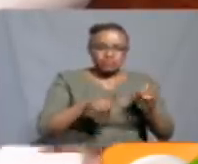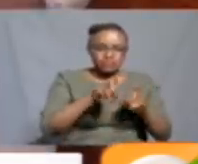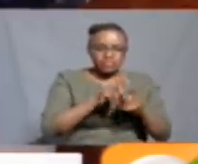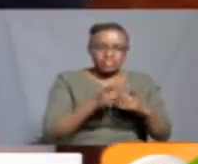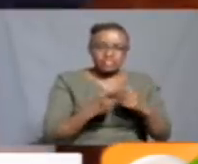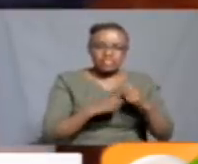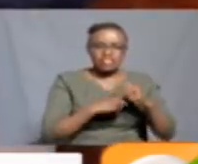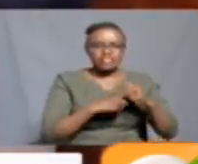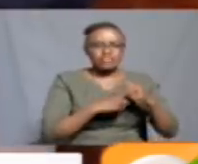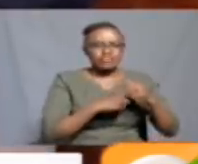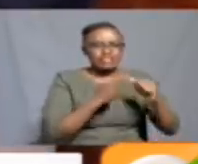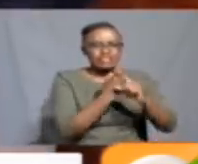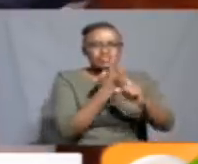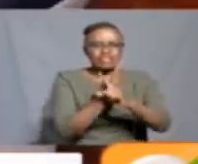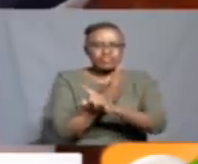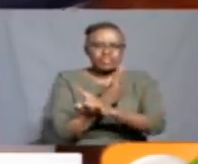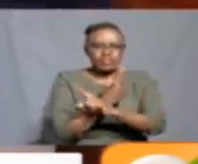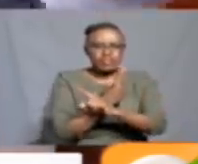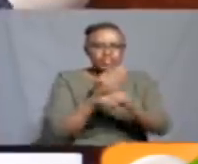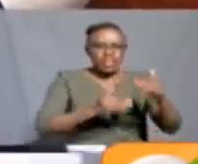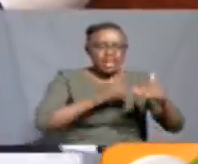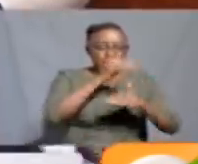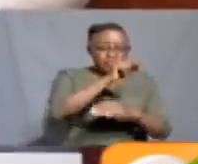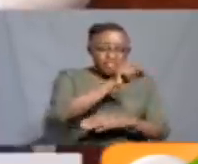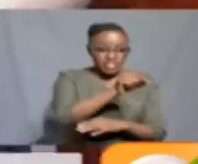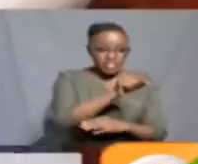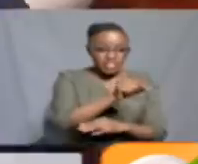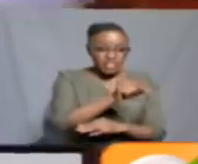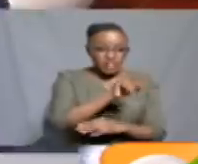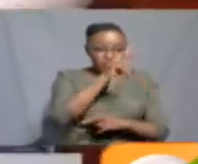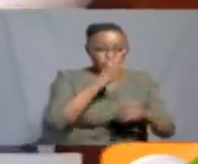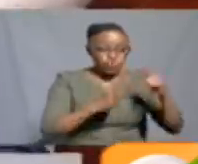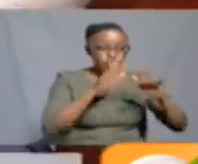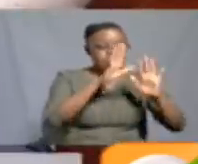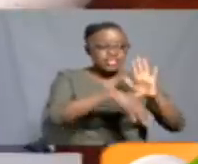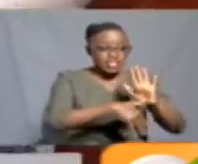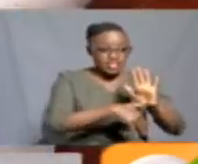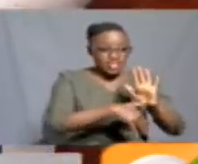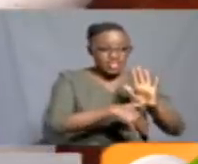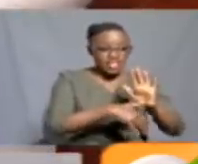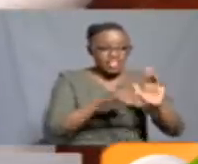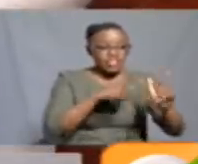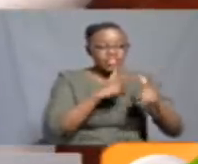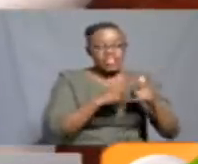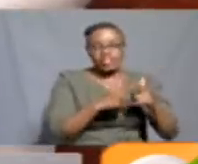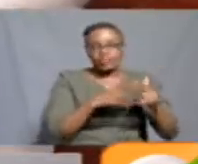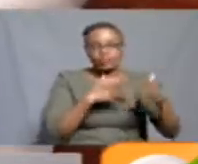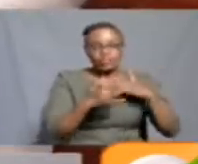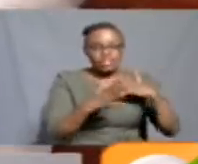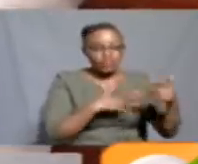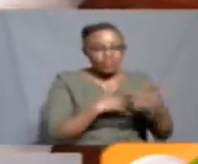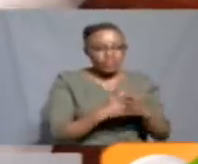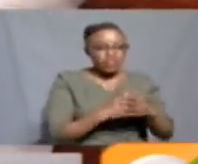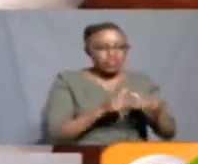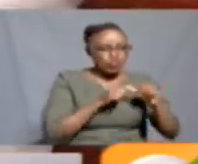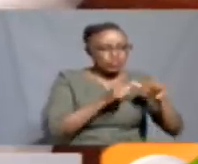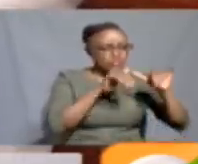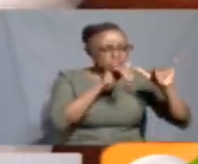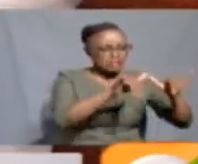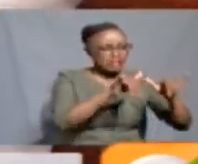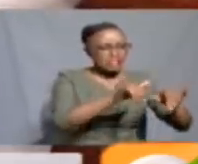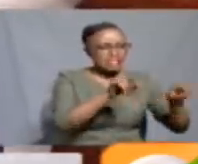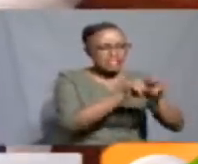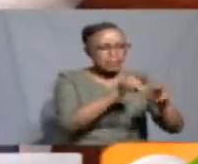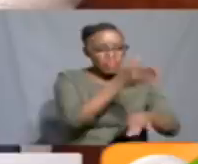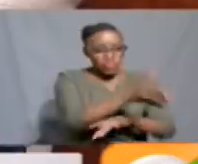will pass. But even after that, 2 years later than our date, we'll still be there.